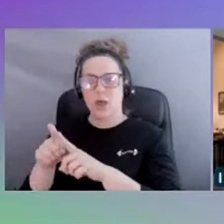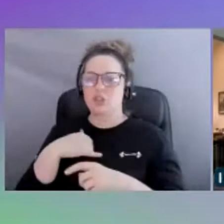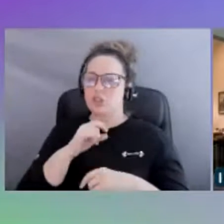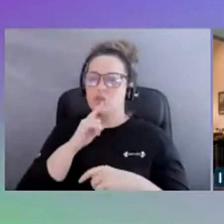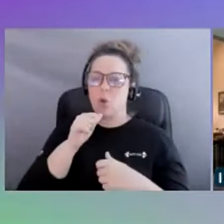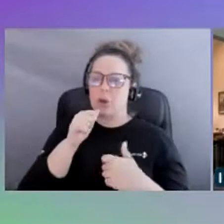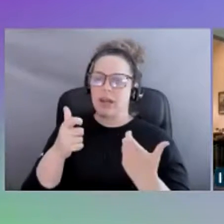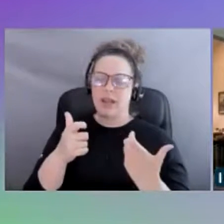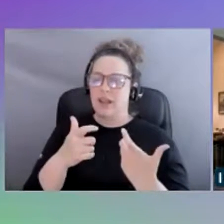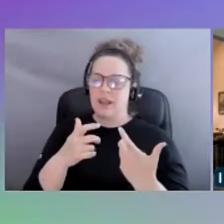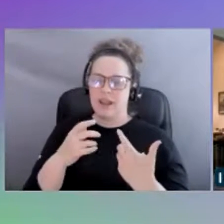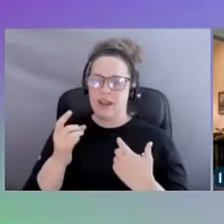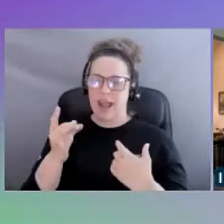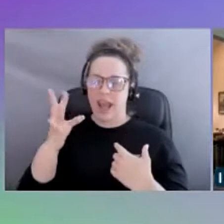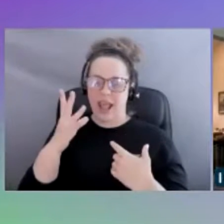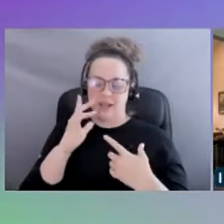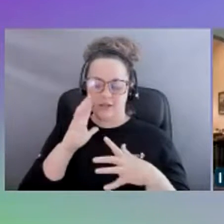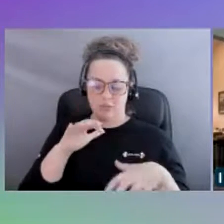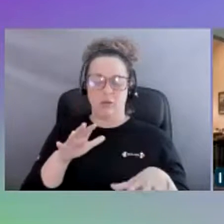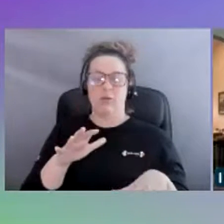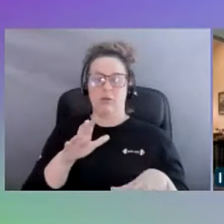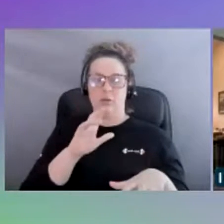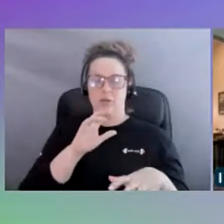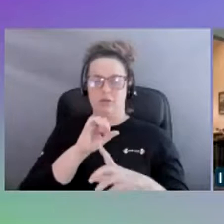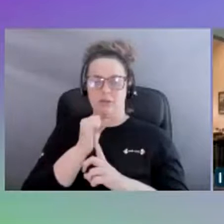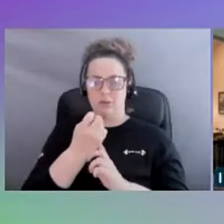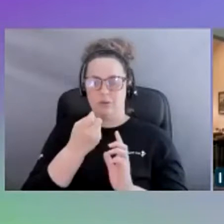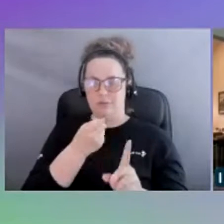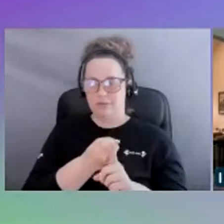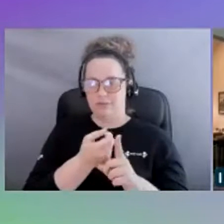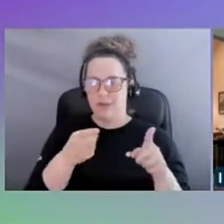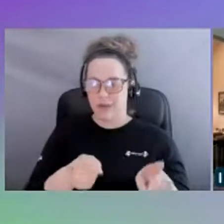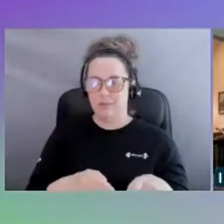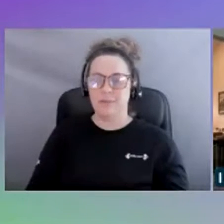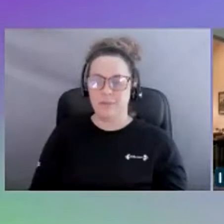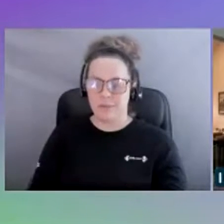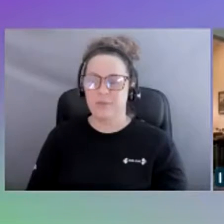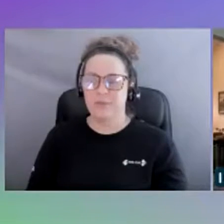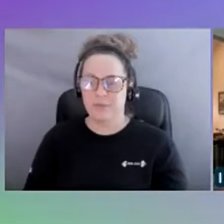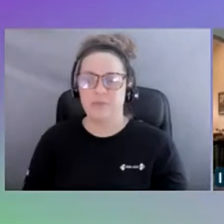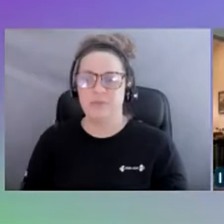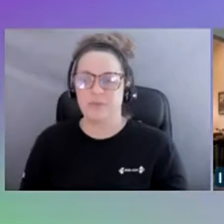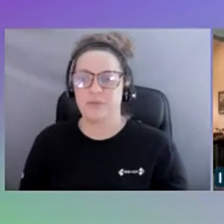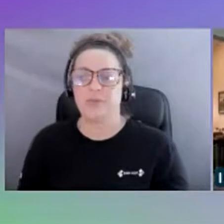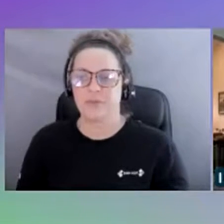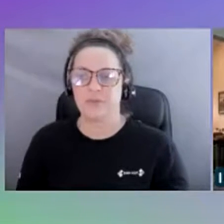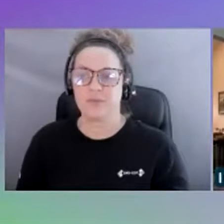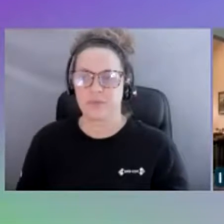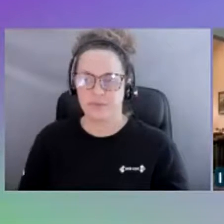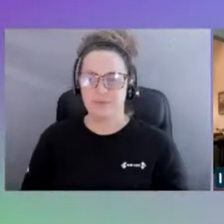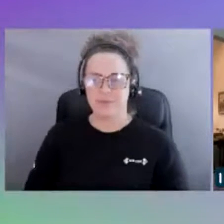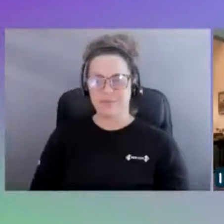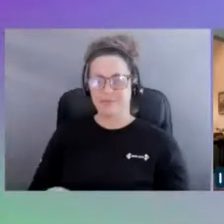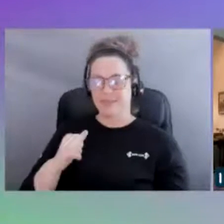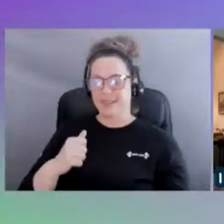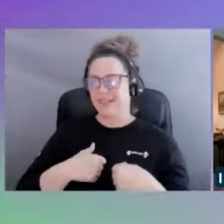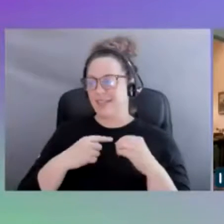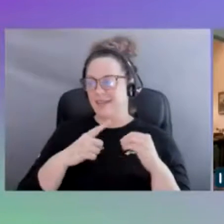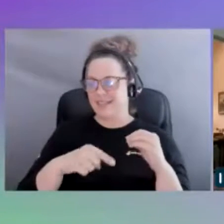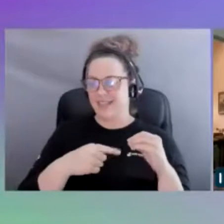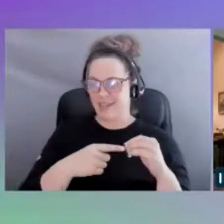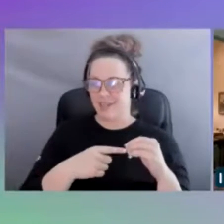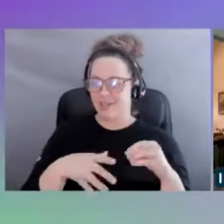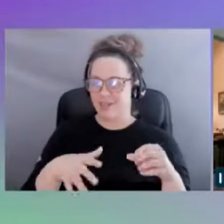that you don't get a nasty surprise when you get into that situation. Yeah. Yeah, that's also a life cycle, right? And